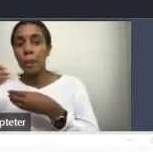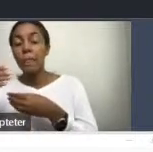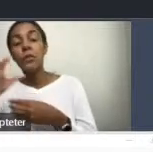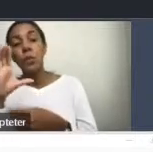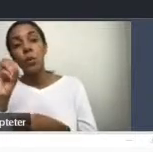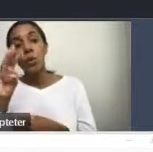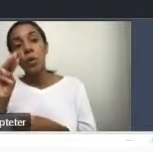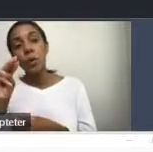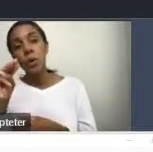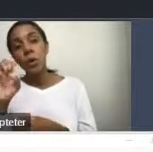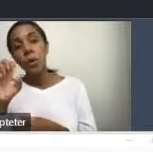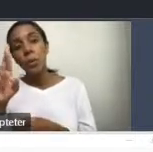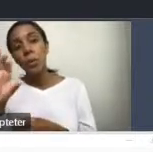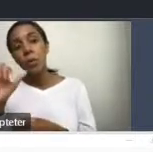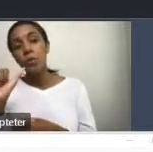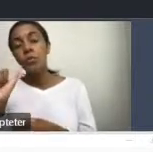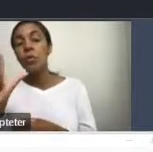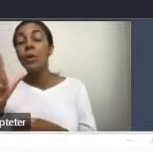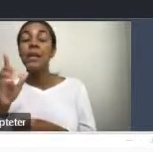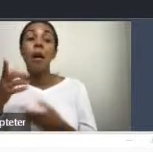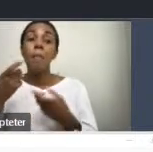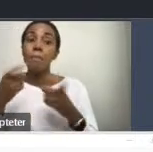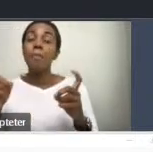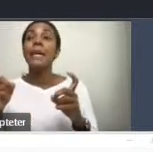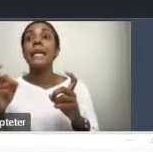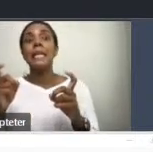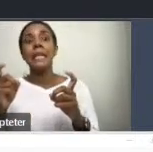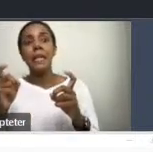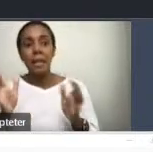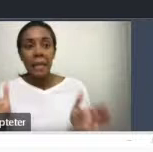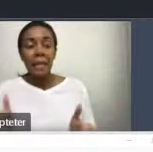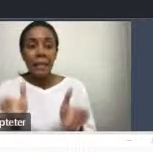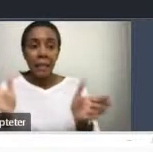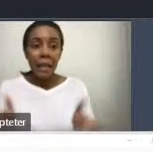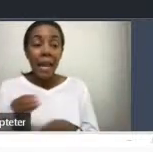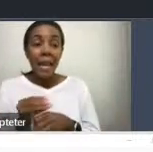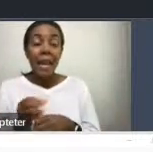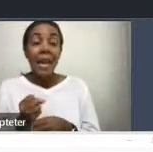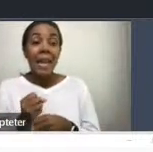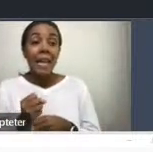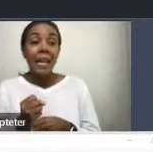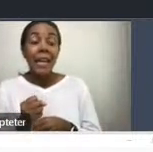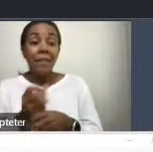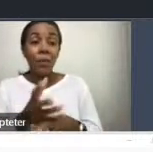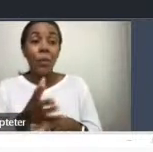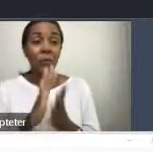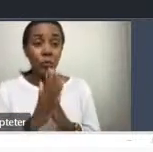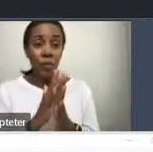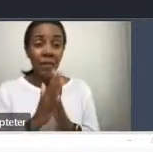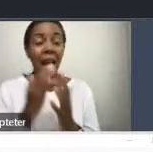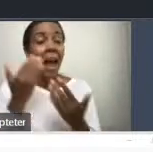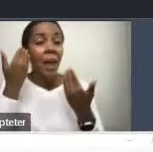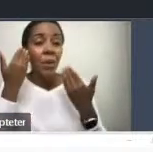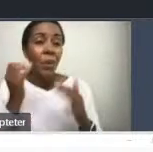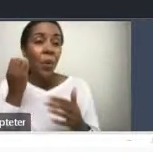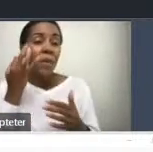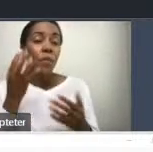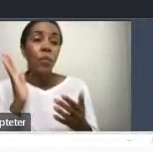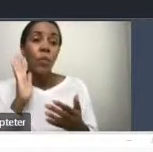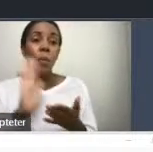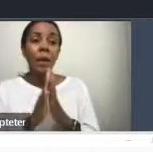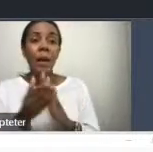so we'll have to take a look at some forecasts there. I don't know that this would be the solution for that area plan. What you're talking about really